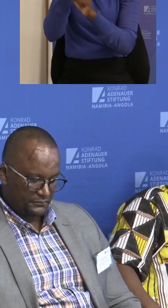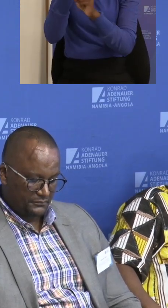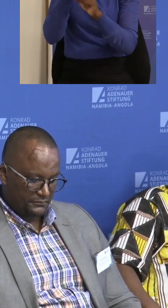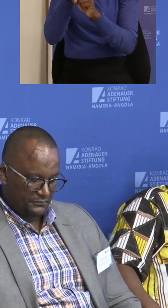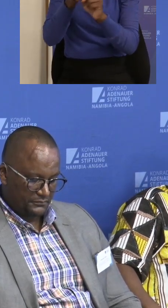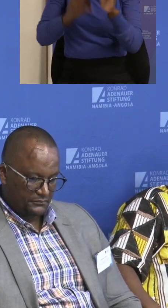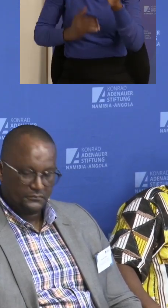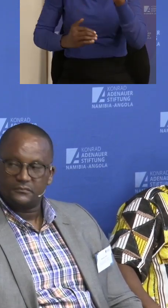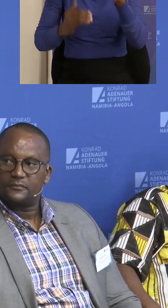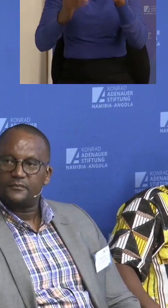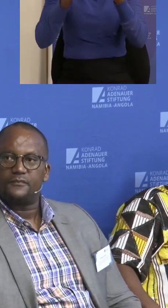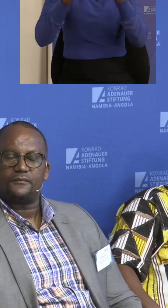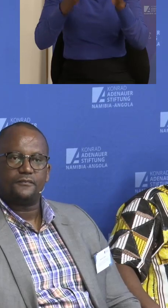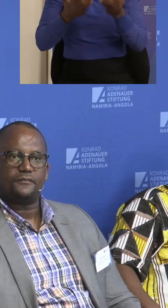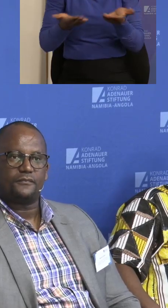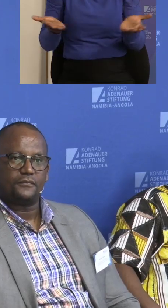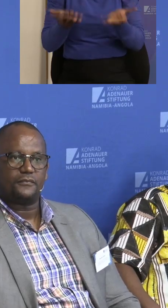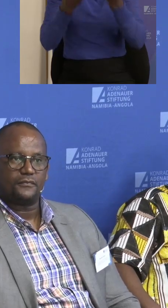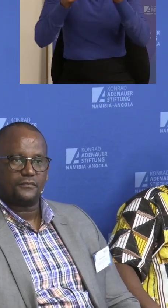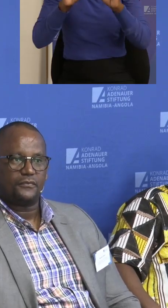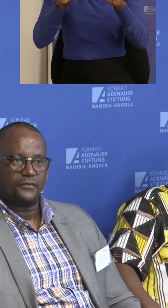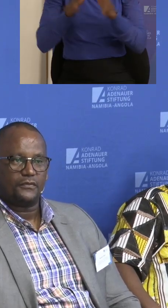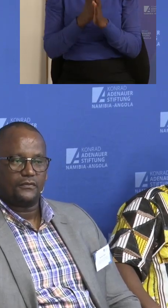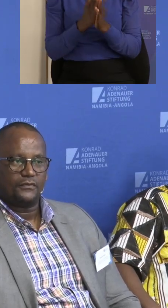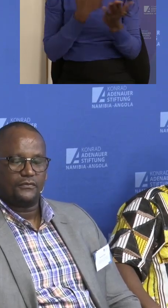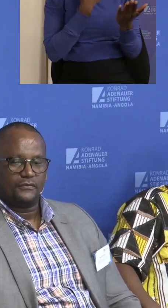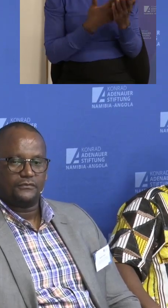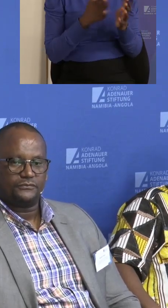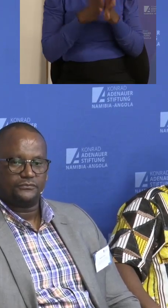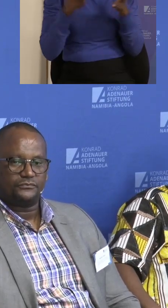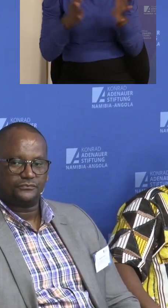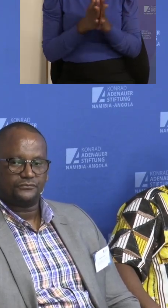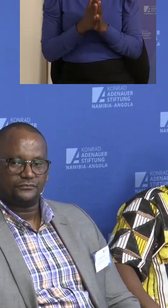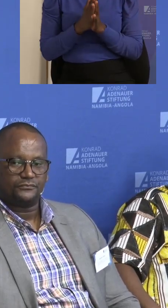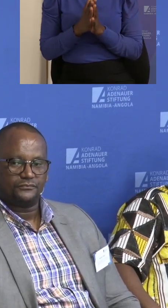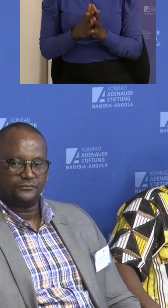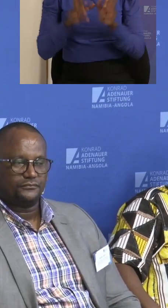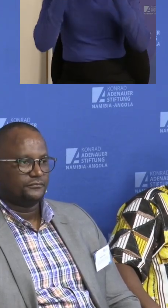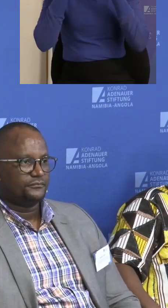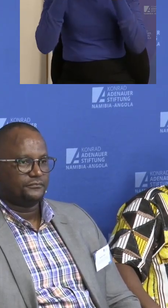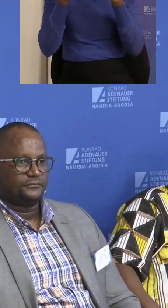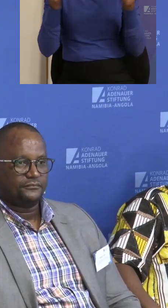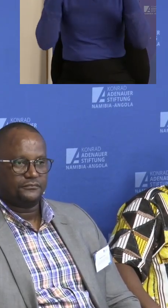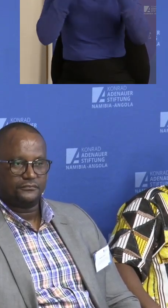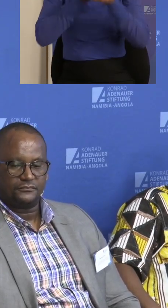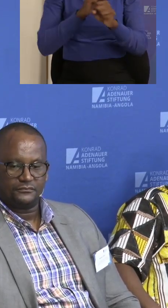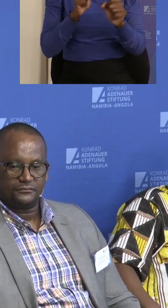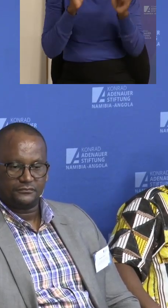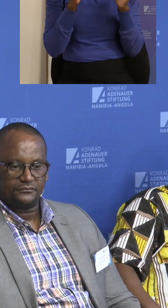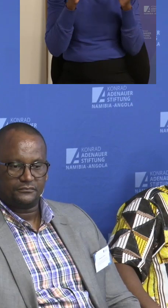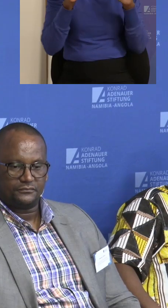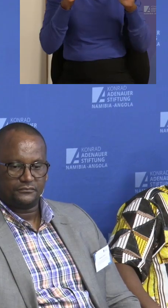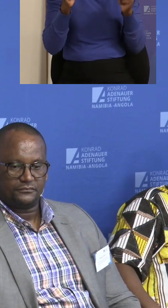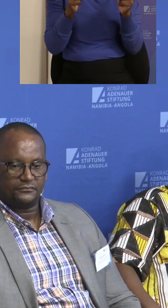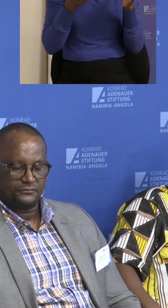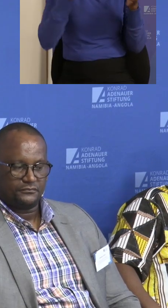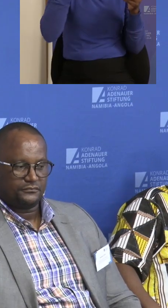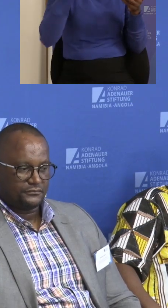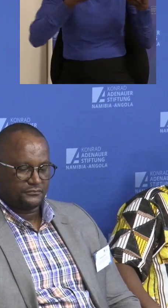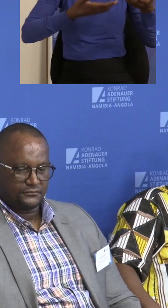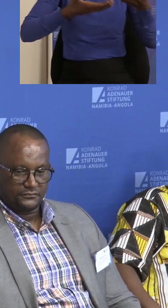Yeah, without further ado, I thank you very much, and I'm wishing us a lovely evening with a lot of inputs and discussions,